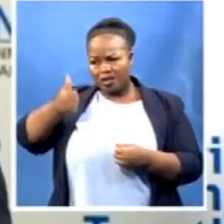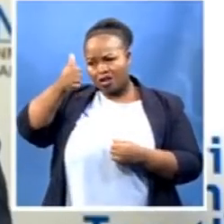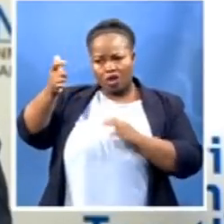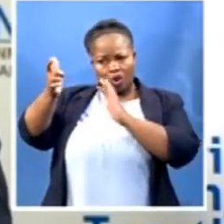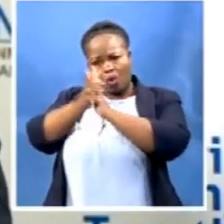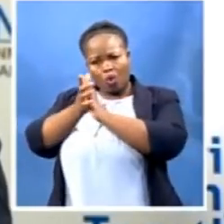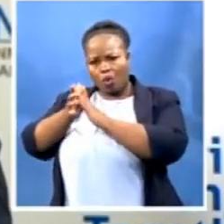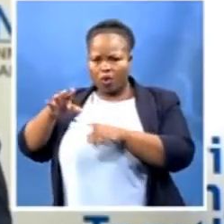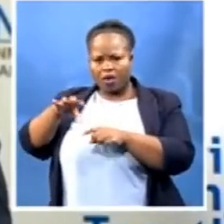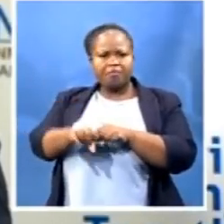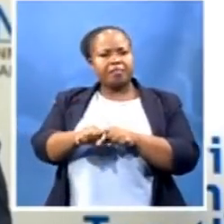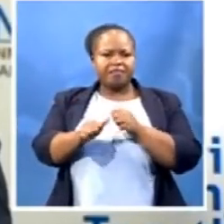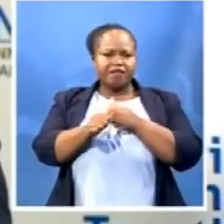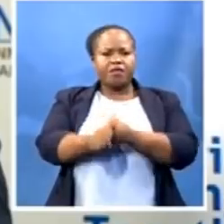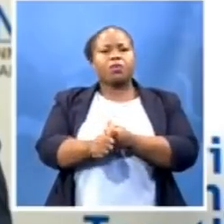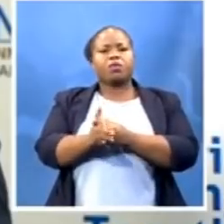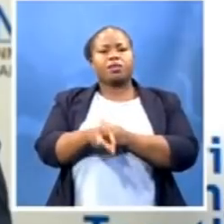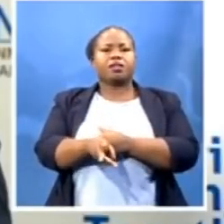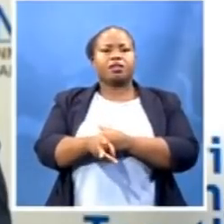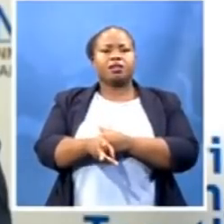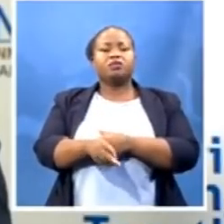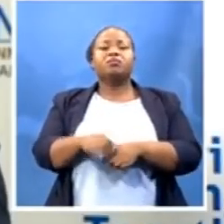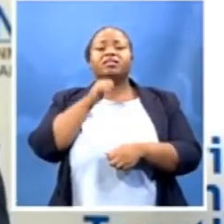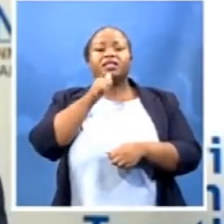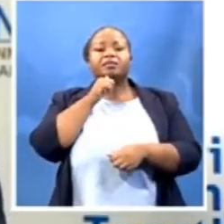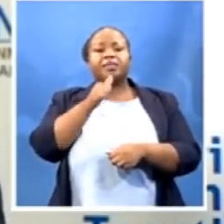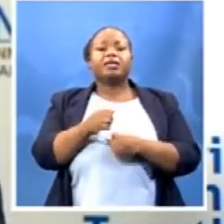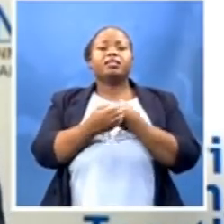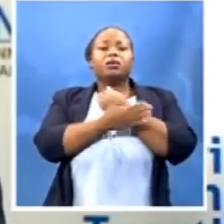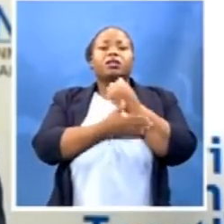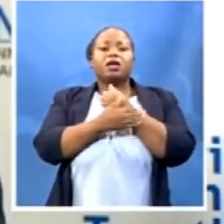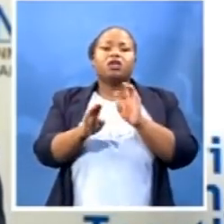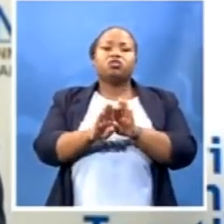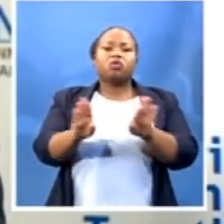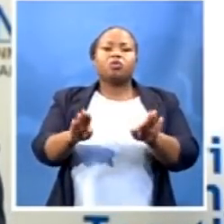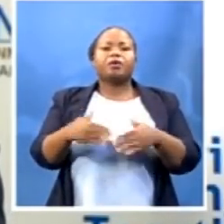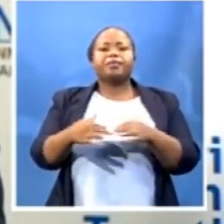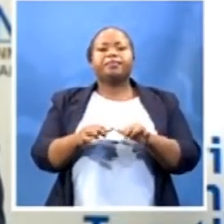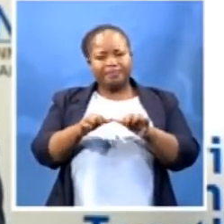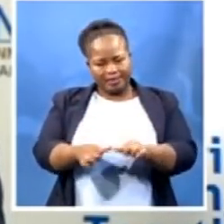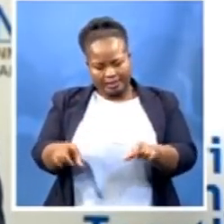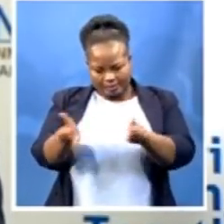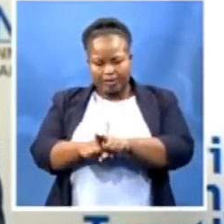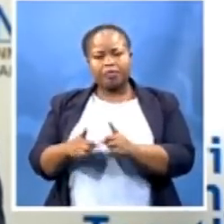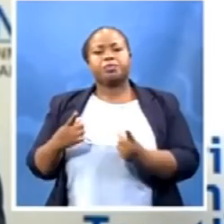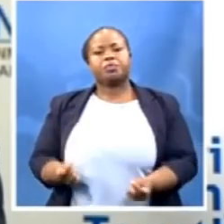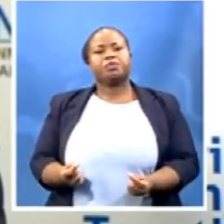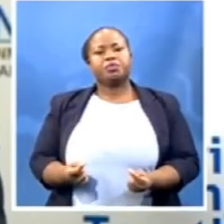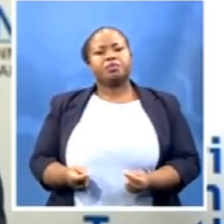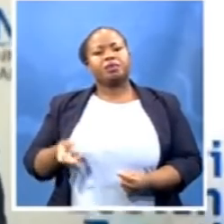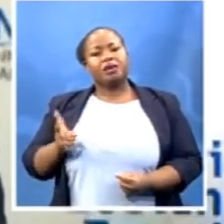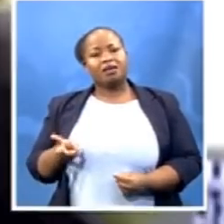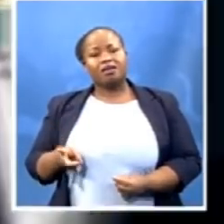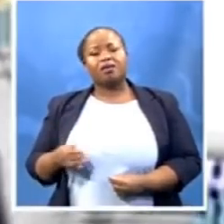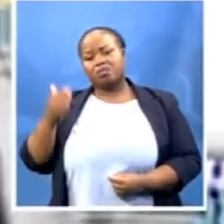post-COVID-19. We are also improving our planning and coordination across all spheres of government so that the development can take place